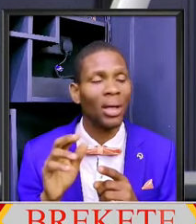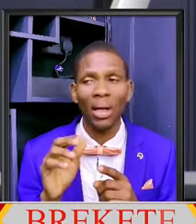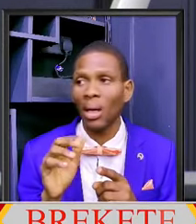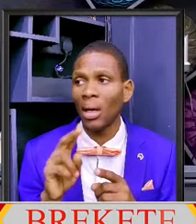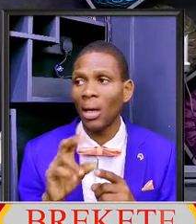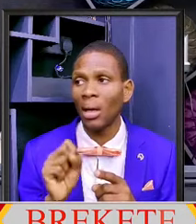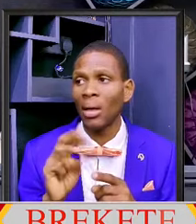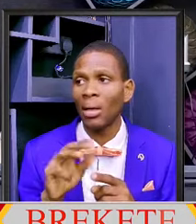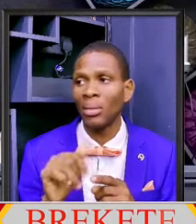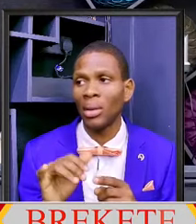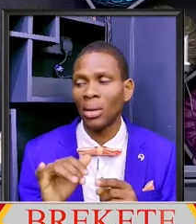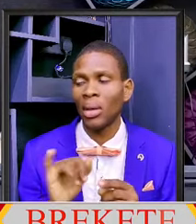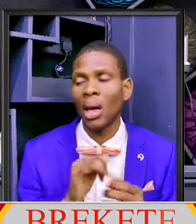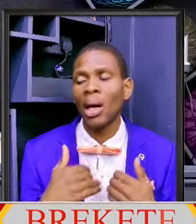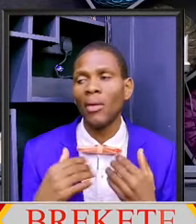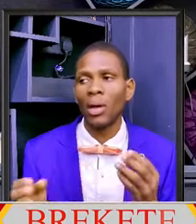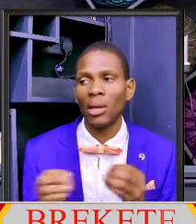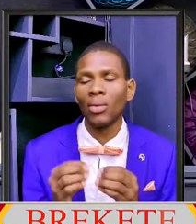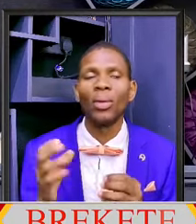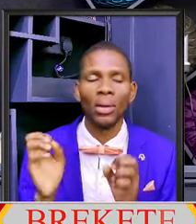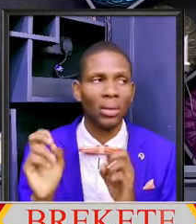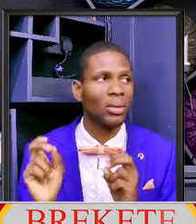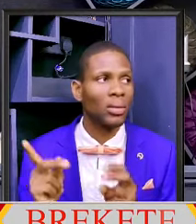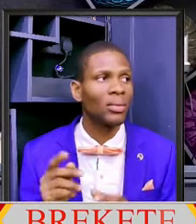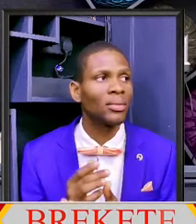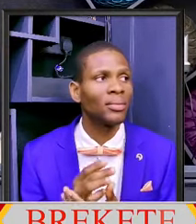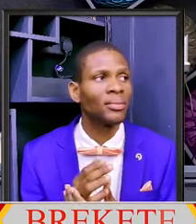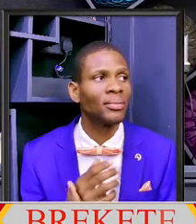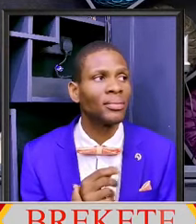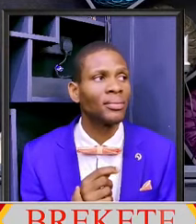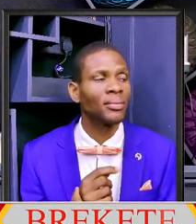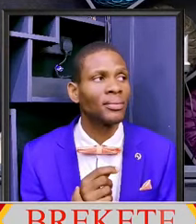Yeah? Yes, sir. Okay, well, now I don't add everything.